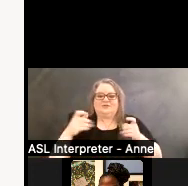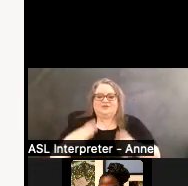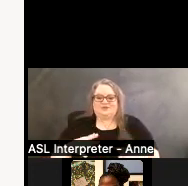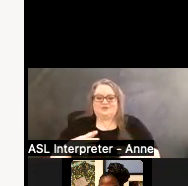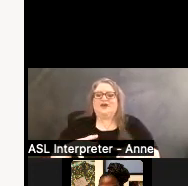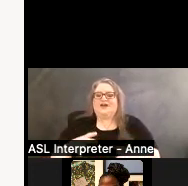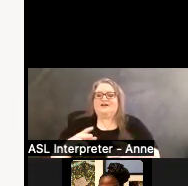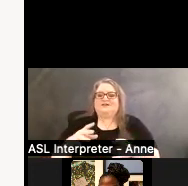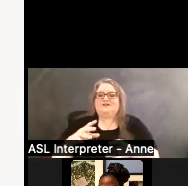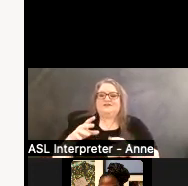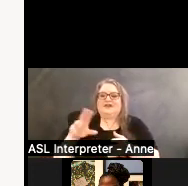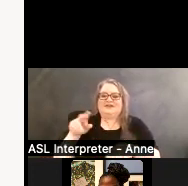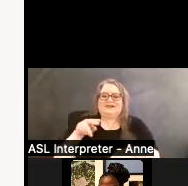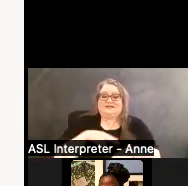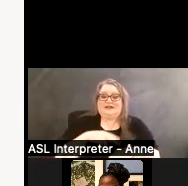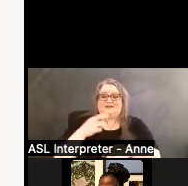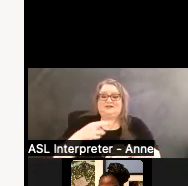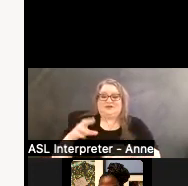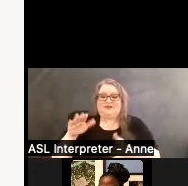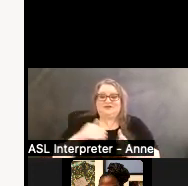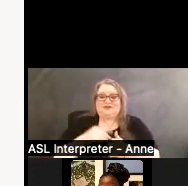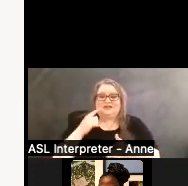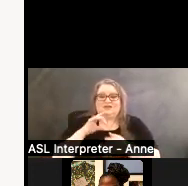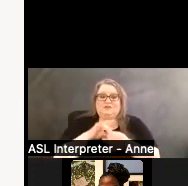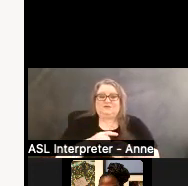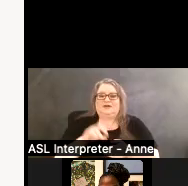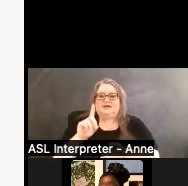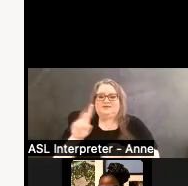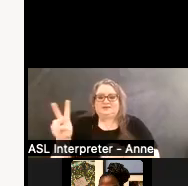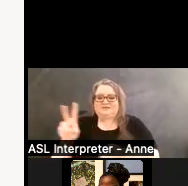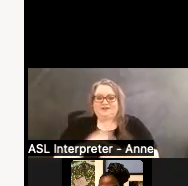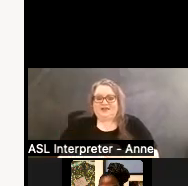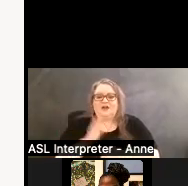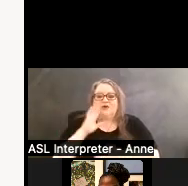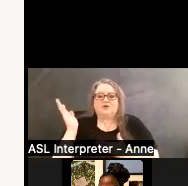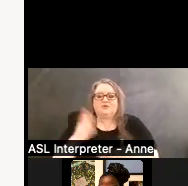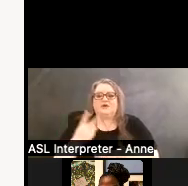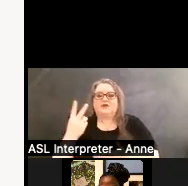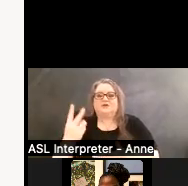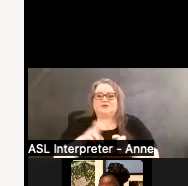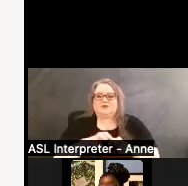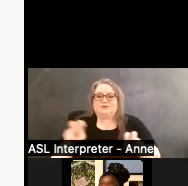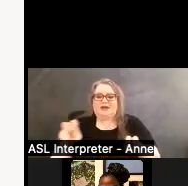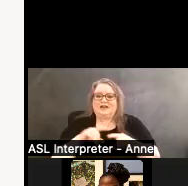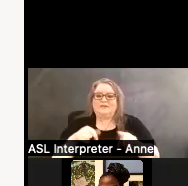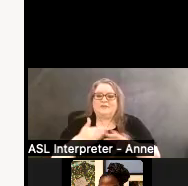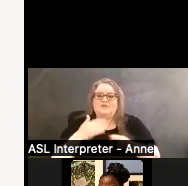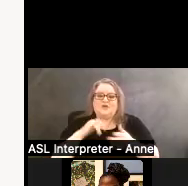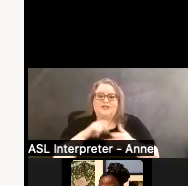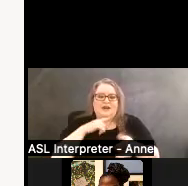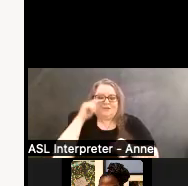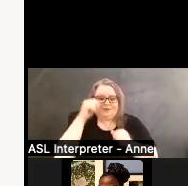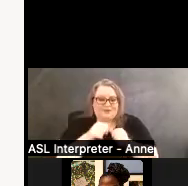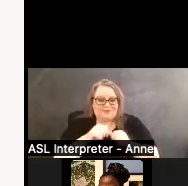Domestic Violence. I would like to bring in two of our panelists, but before I do that, I'm remembering to